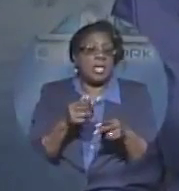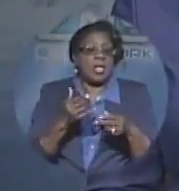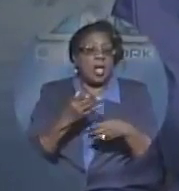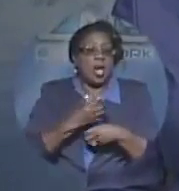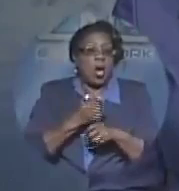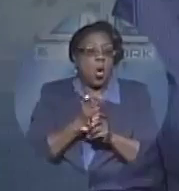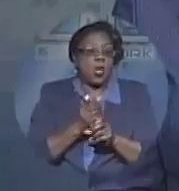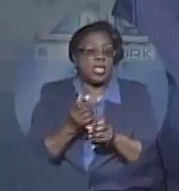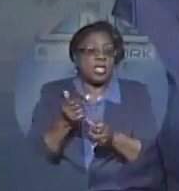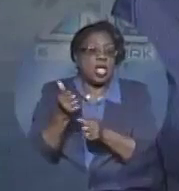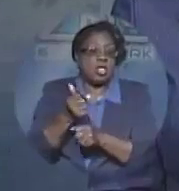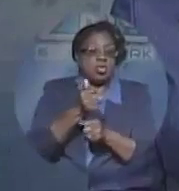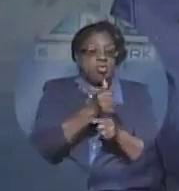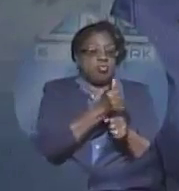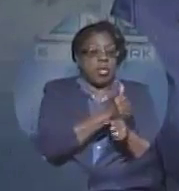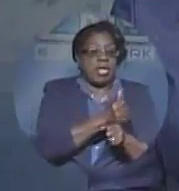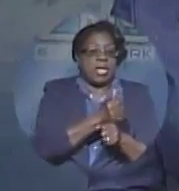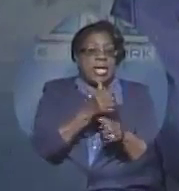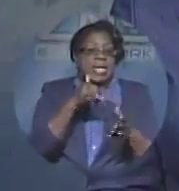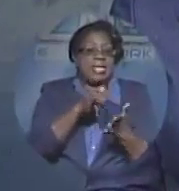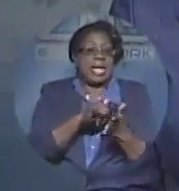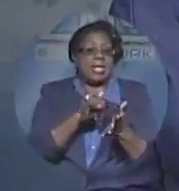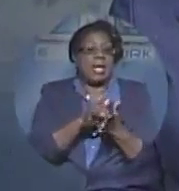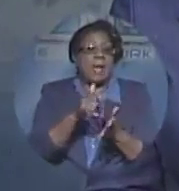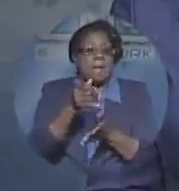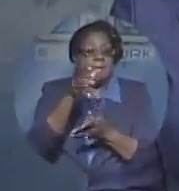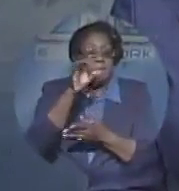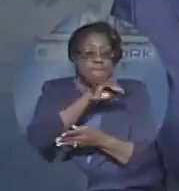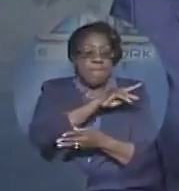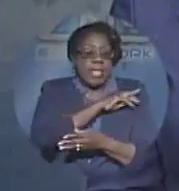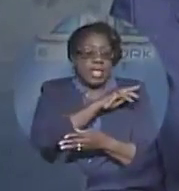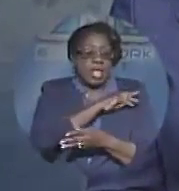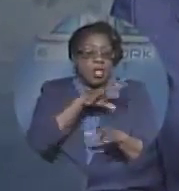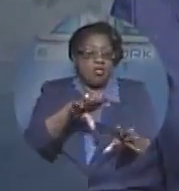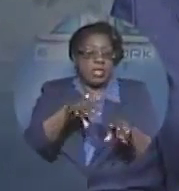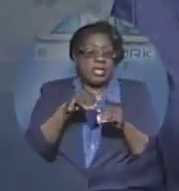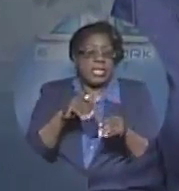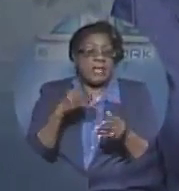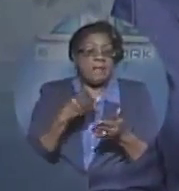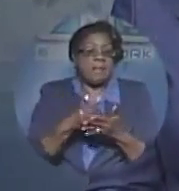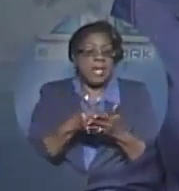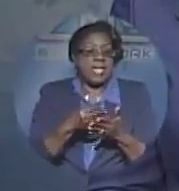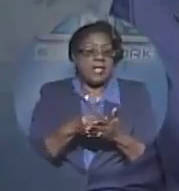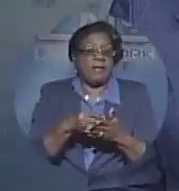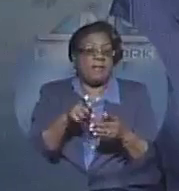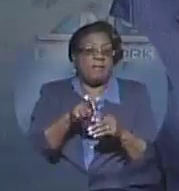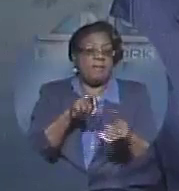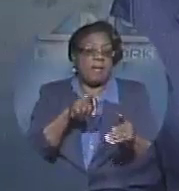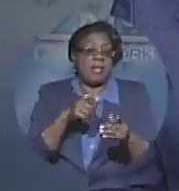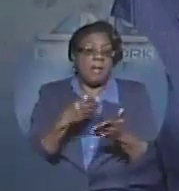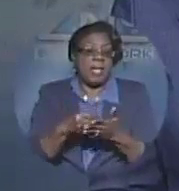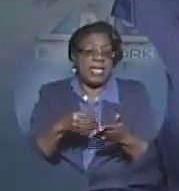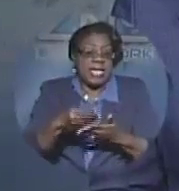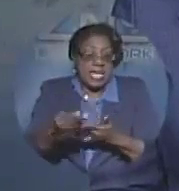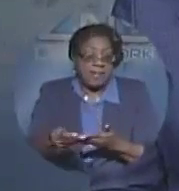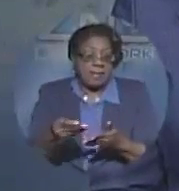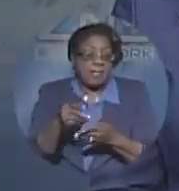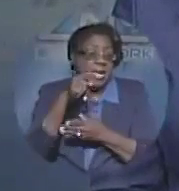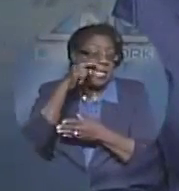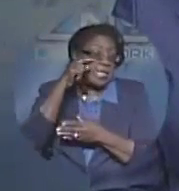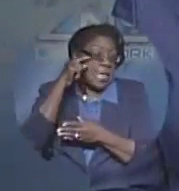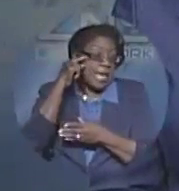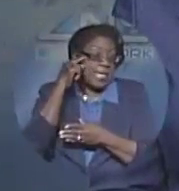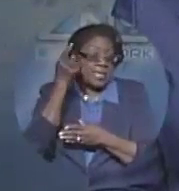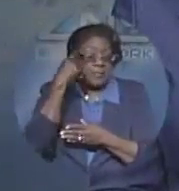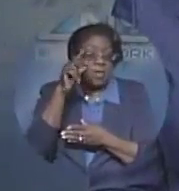and alleged that Mitchell received a portion of whatever the Chinese nationals paid for their visas. According to the report, Lafleur favored the